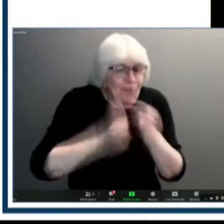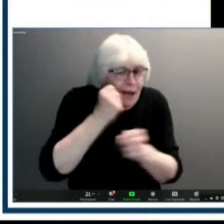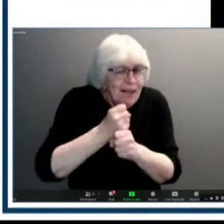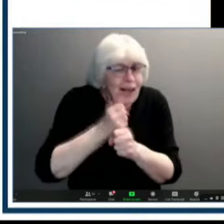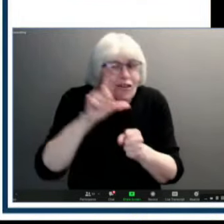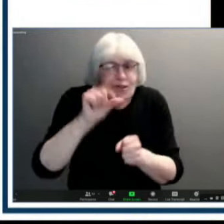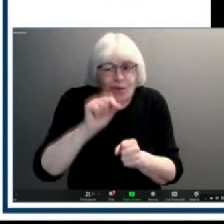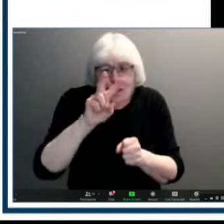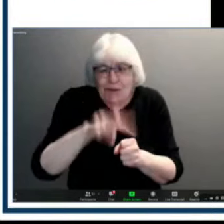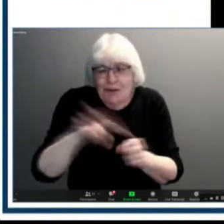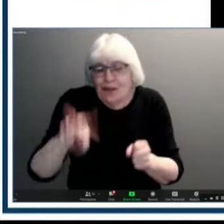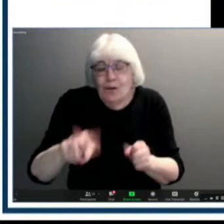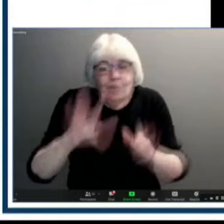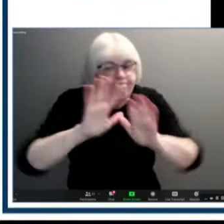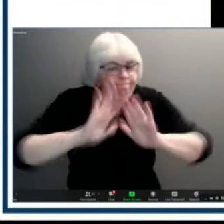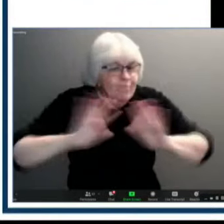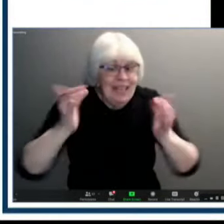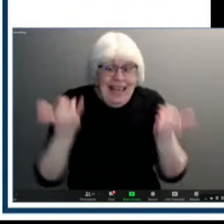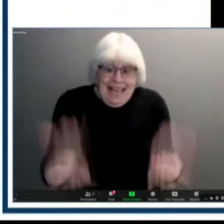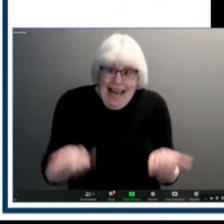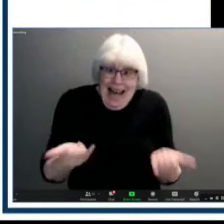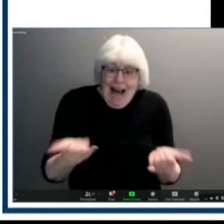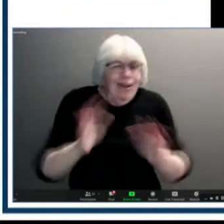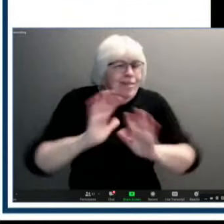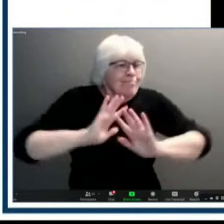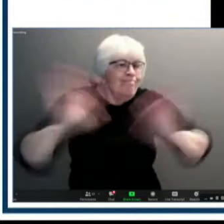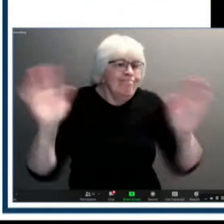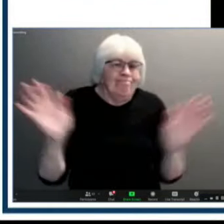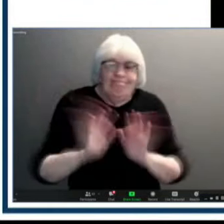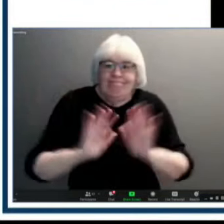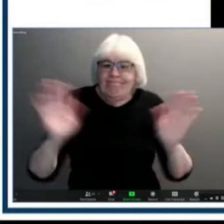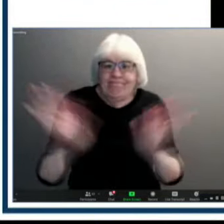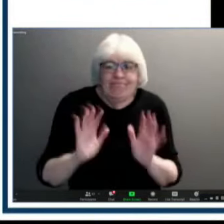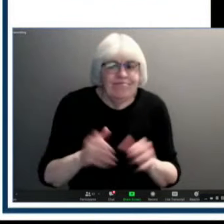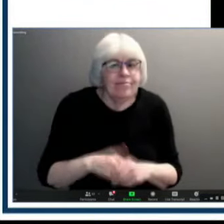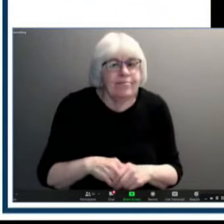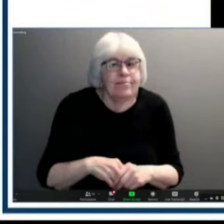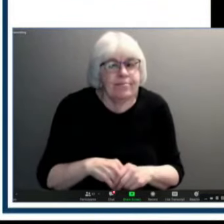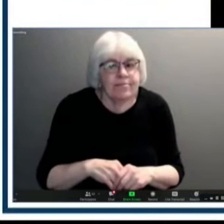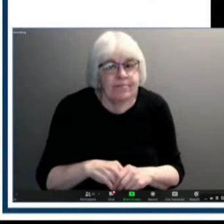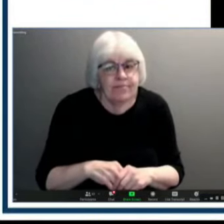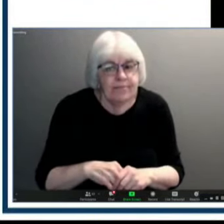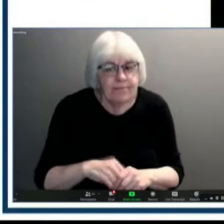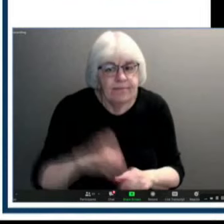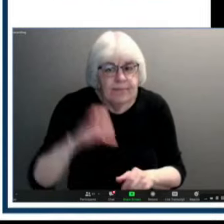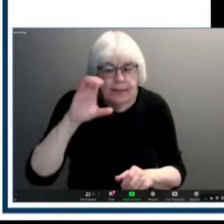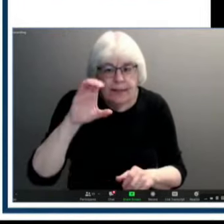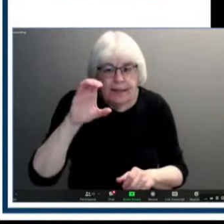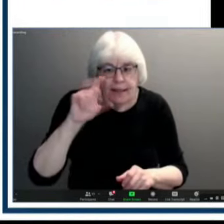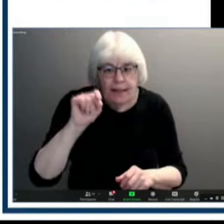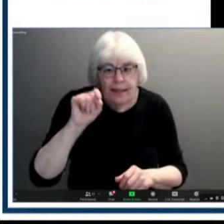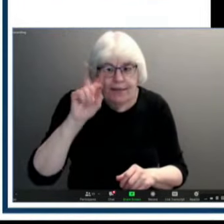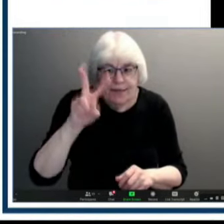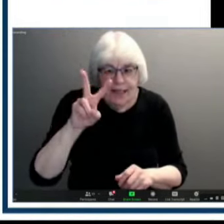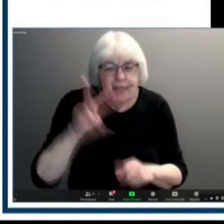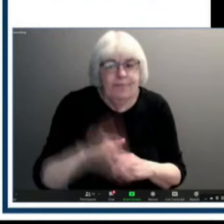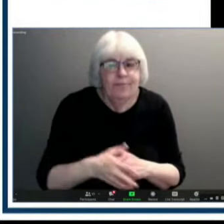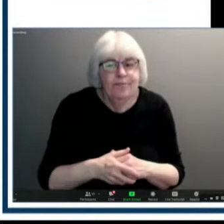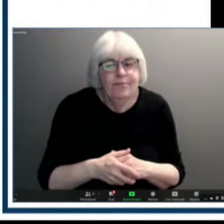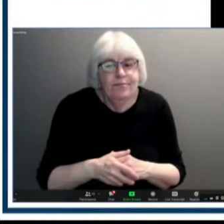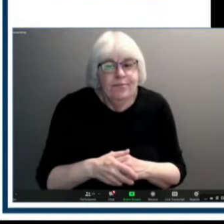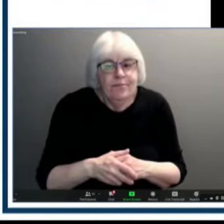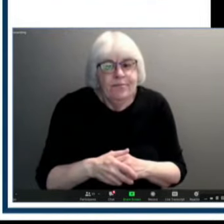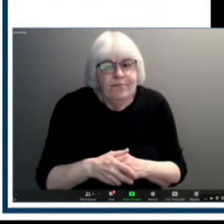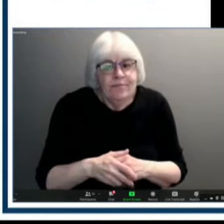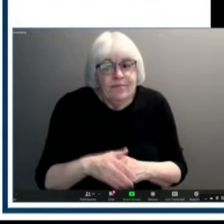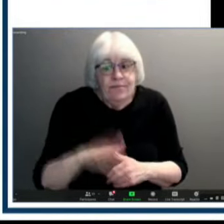we'll go to Sarah Plowman with CTV. Go ahead, Sarah. Dr. Strang, given where we are now, I was wondering if